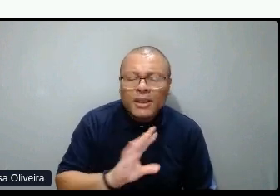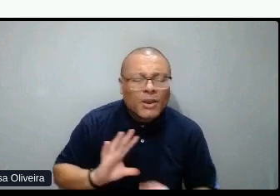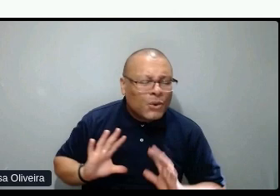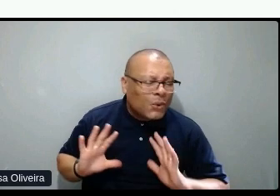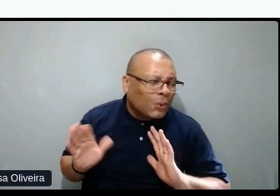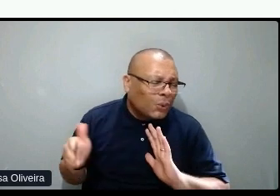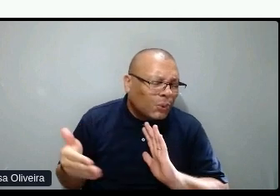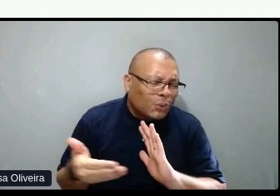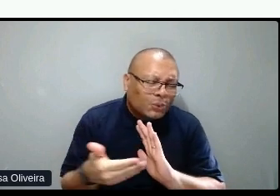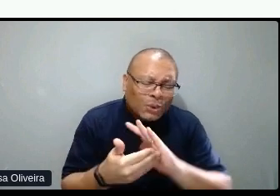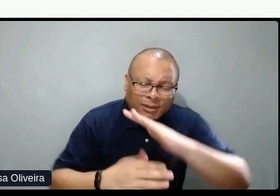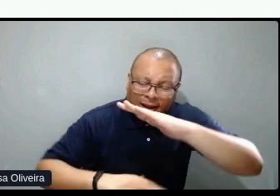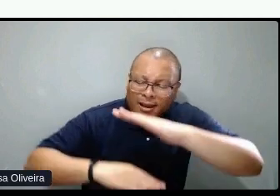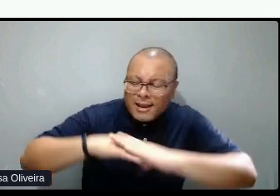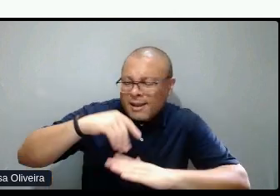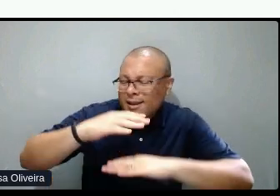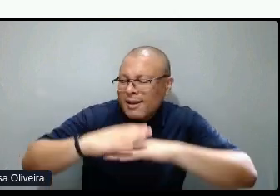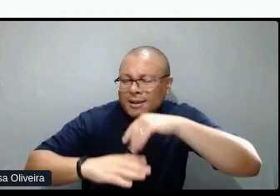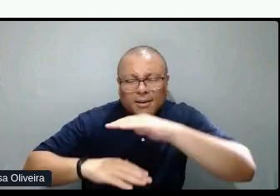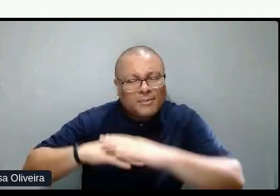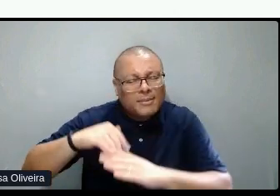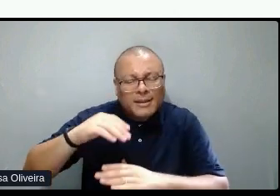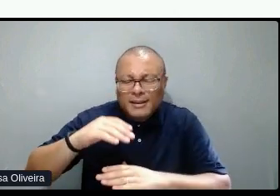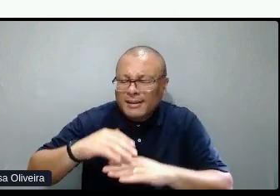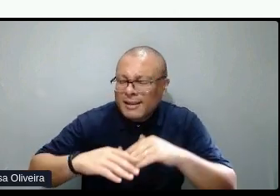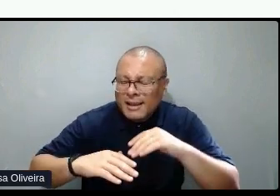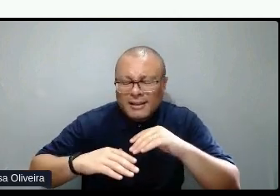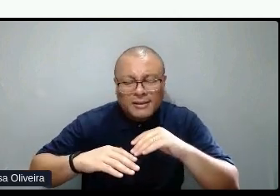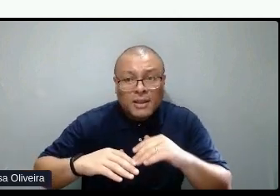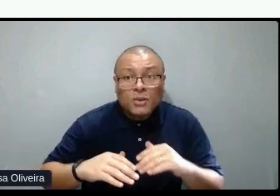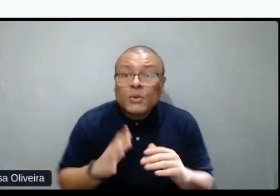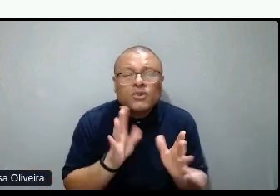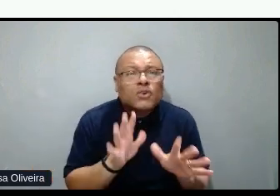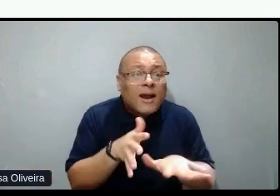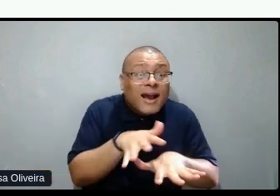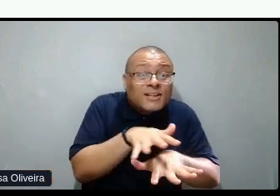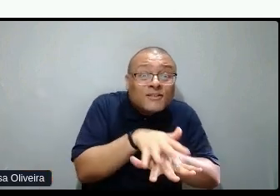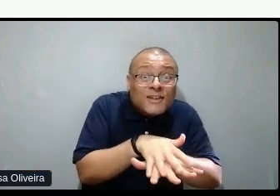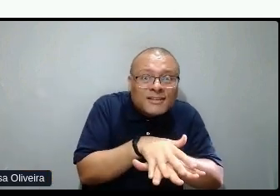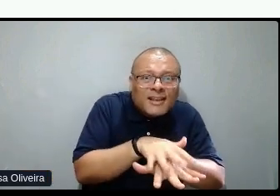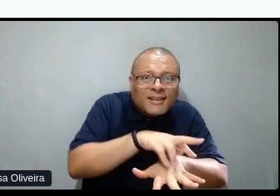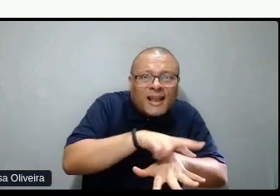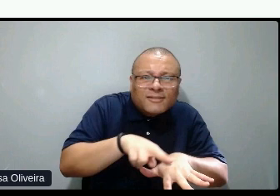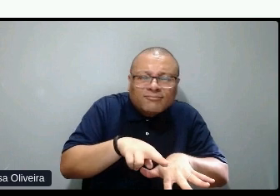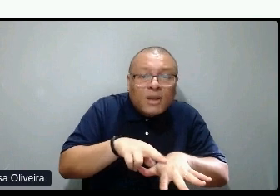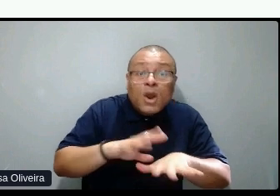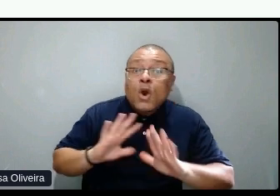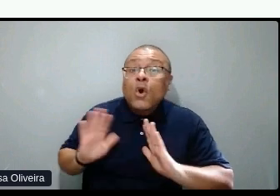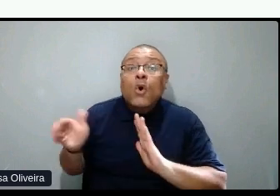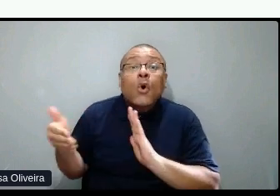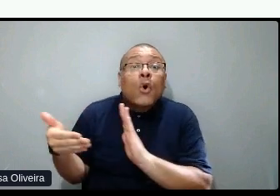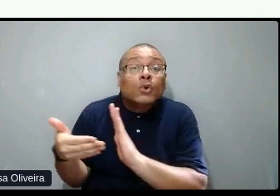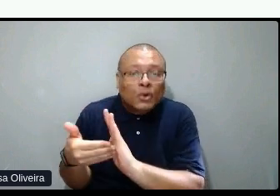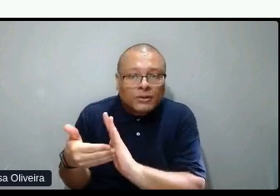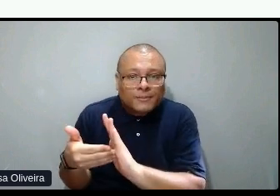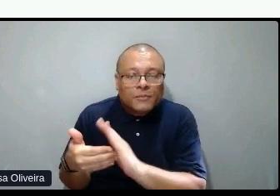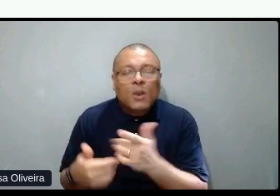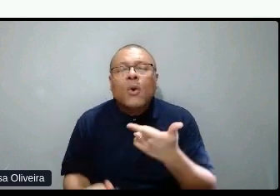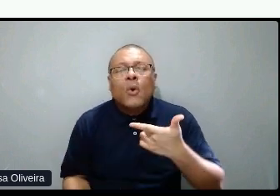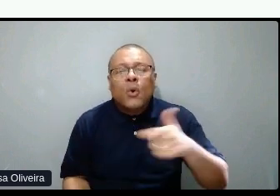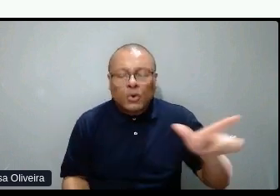have, not just the skills that you learn from university, but all of the skills. So for modern agile,